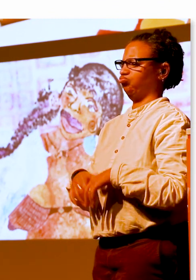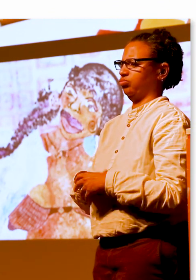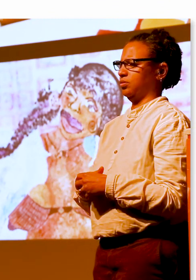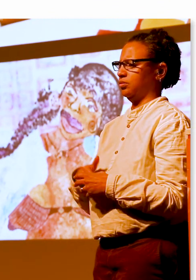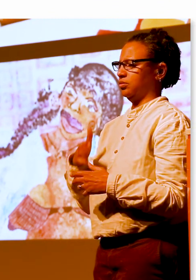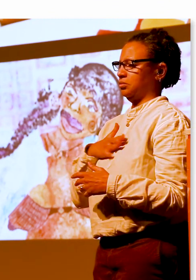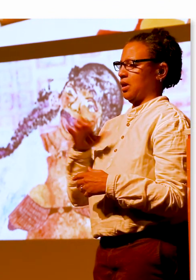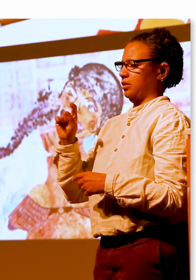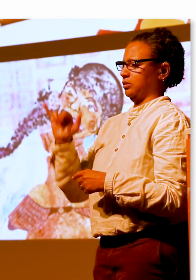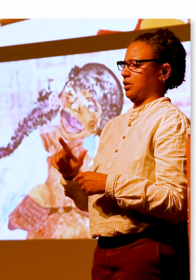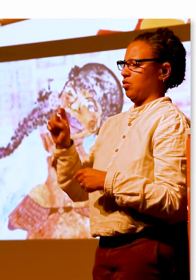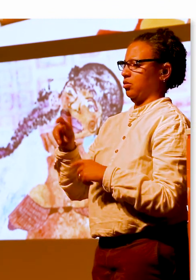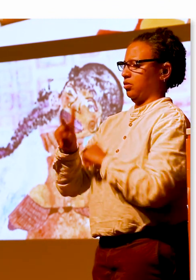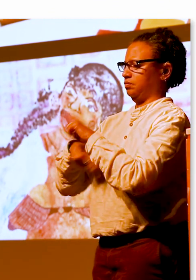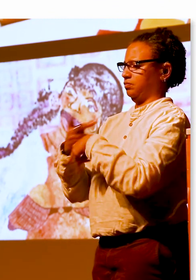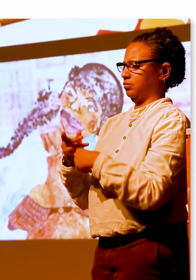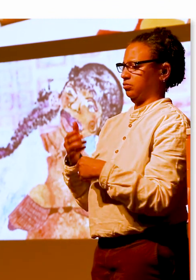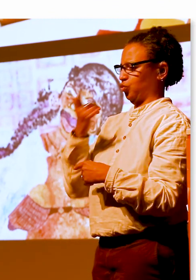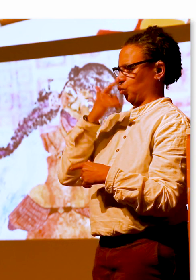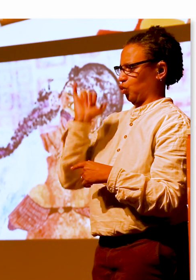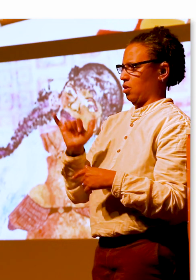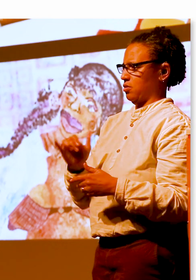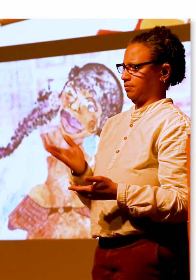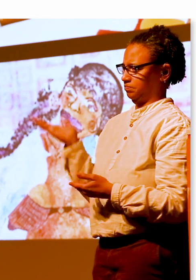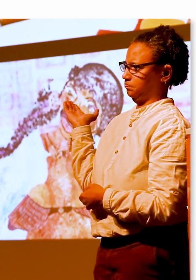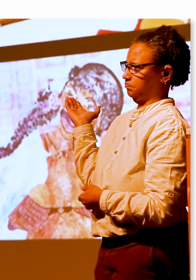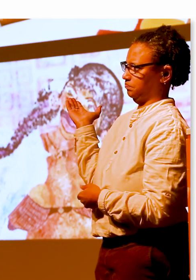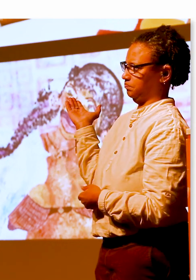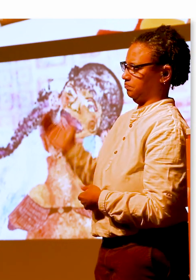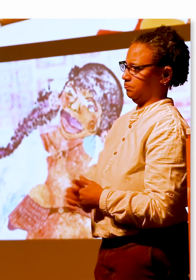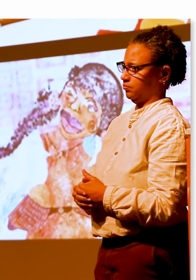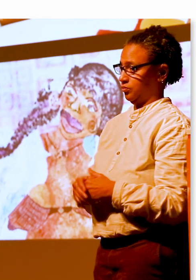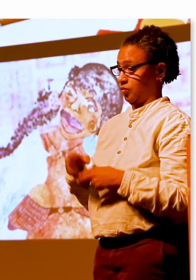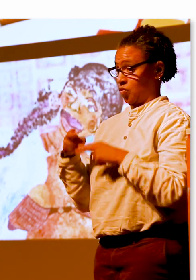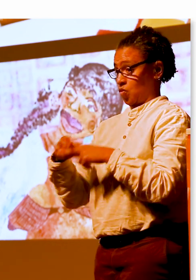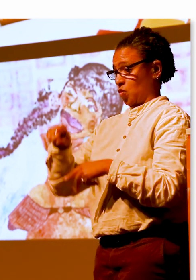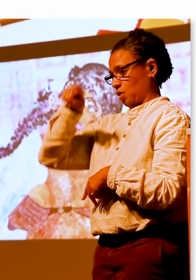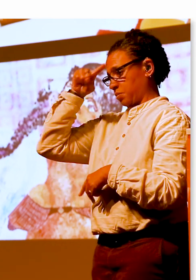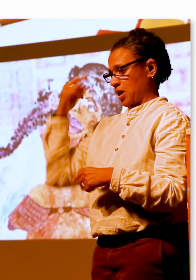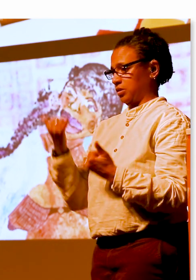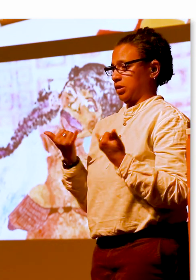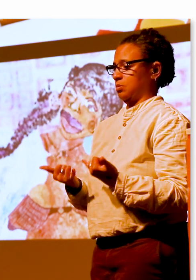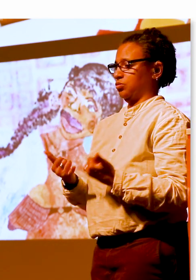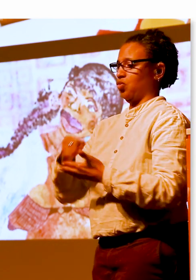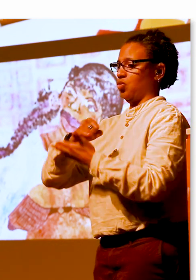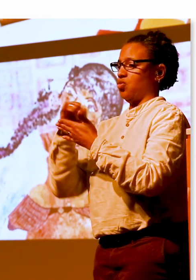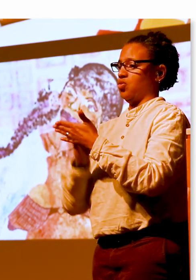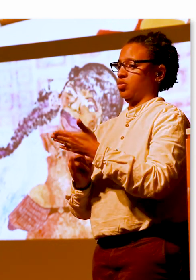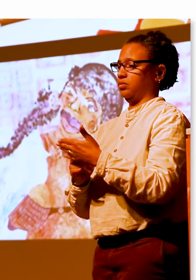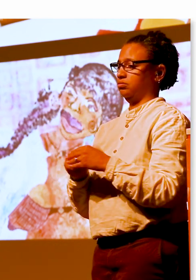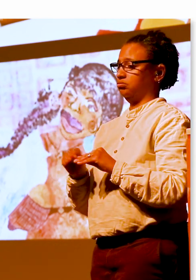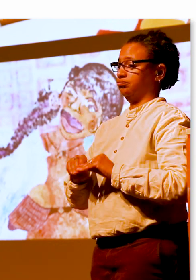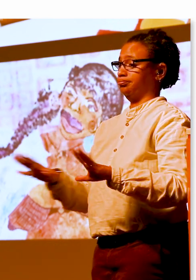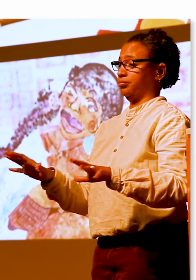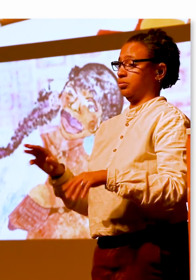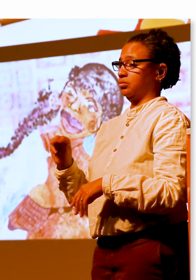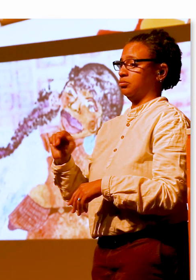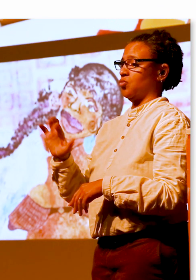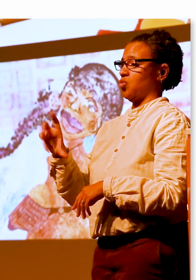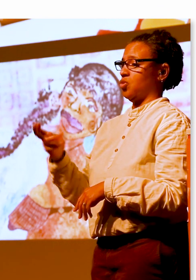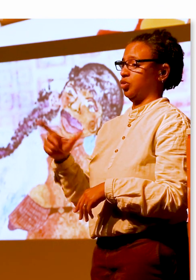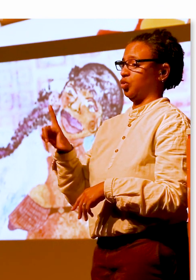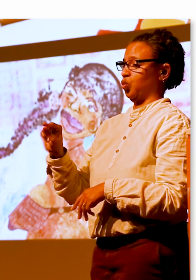blog as it exists right now. So the blog is called Black Contemporary Art, and it was launched March 2011 in the